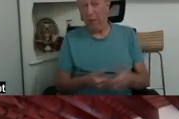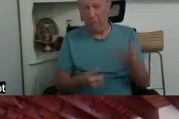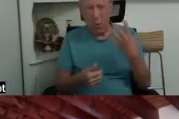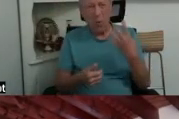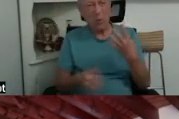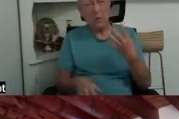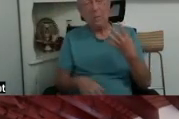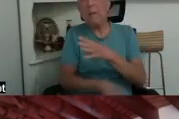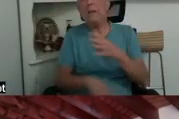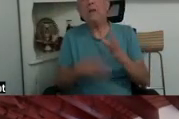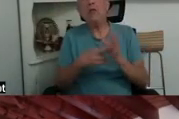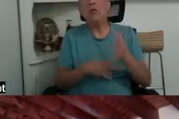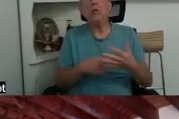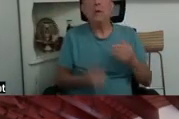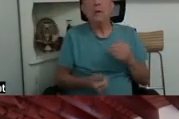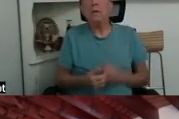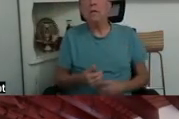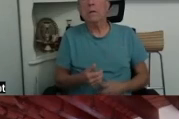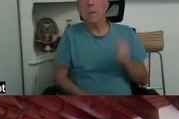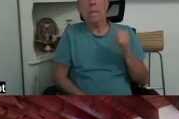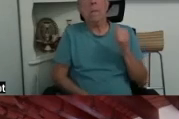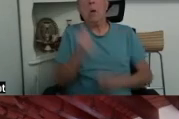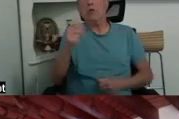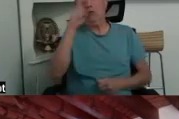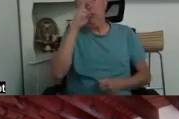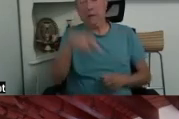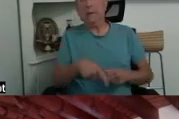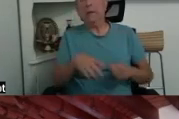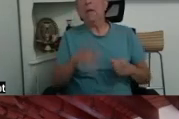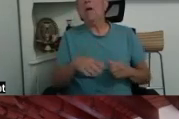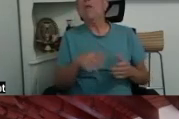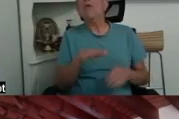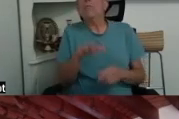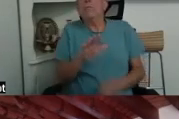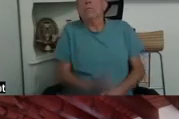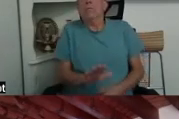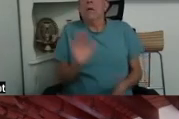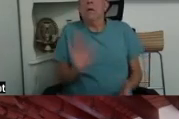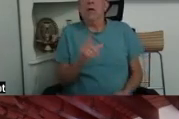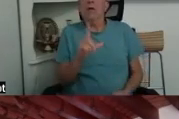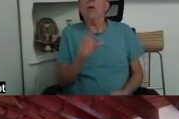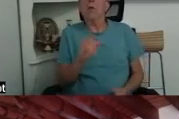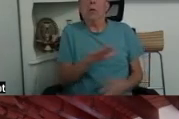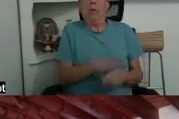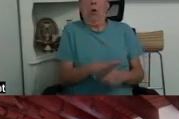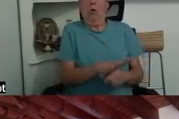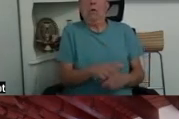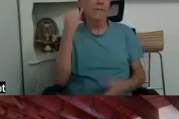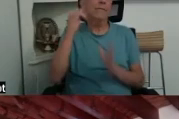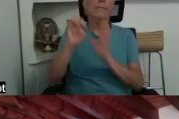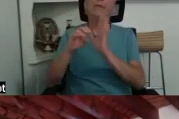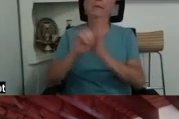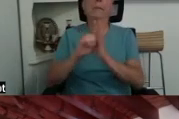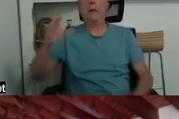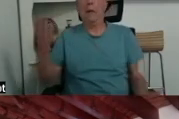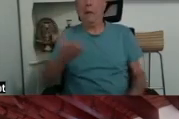the most local law is the most strict. So, follow that. So, for example, in Oakland, there's a